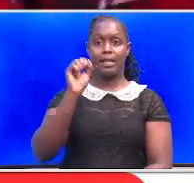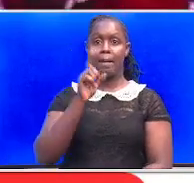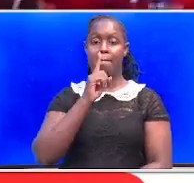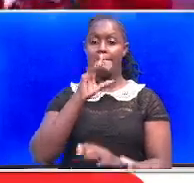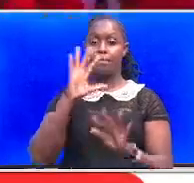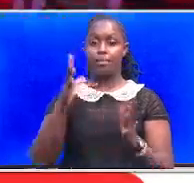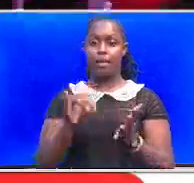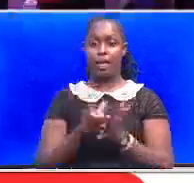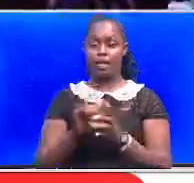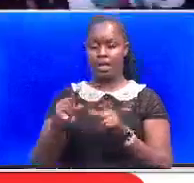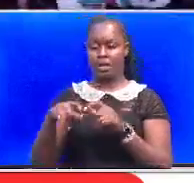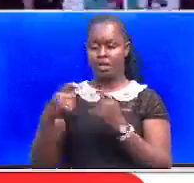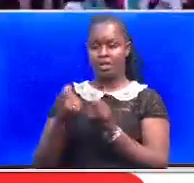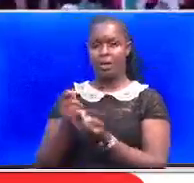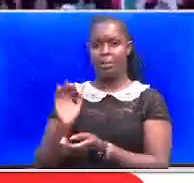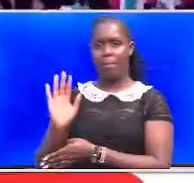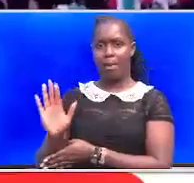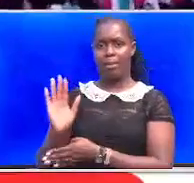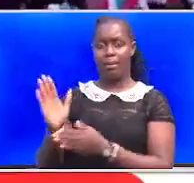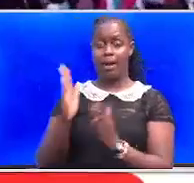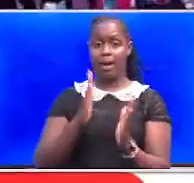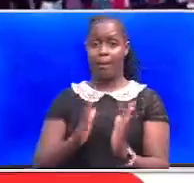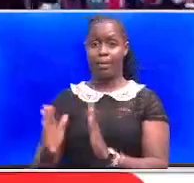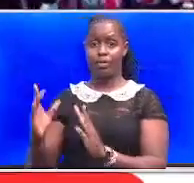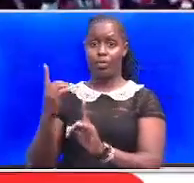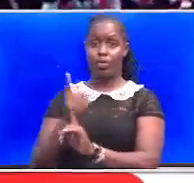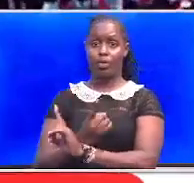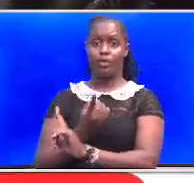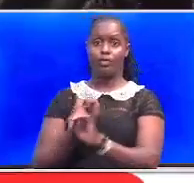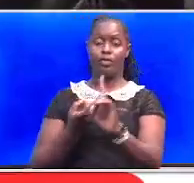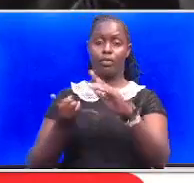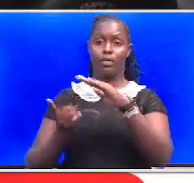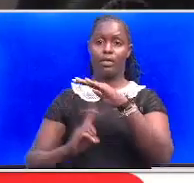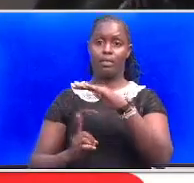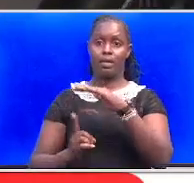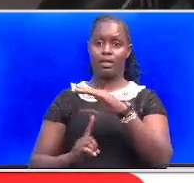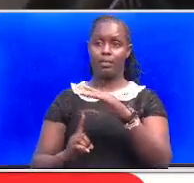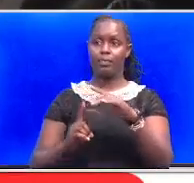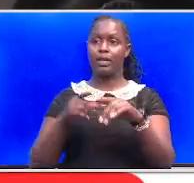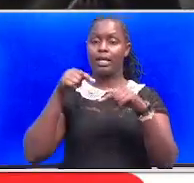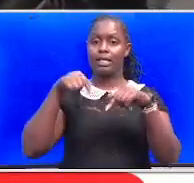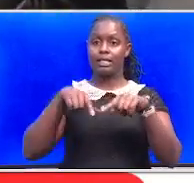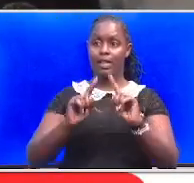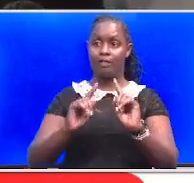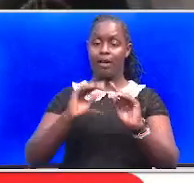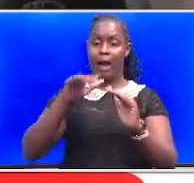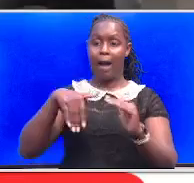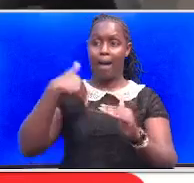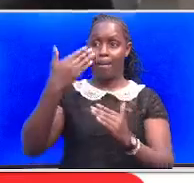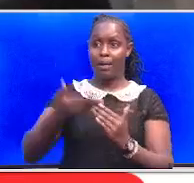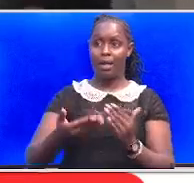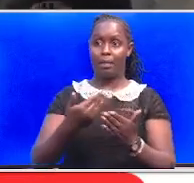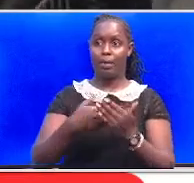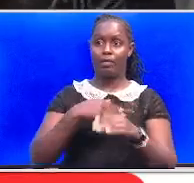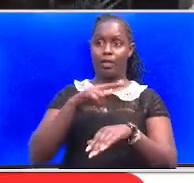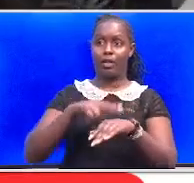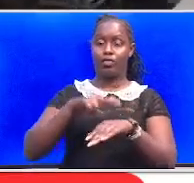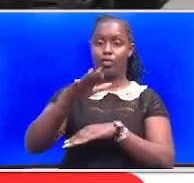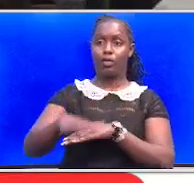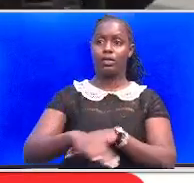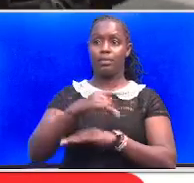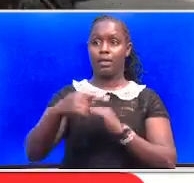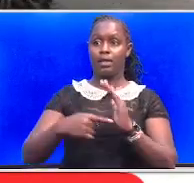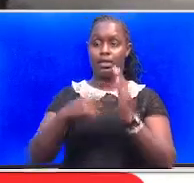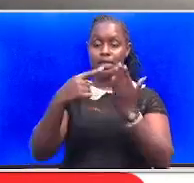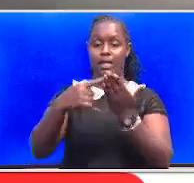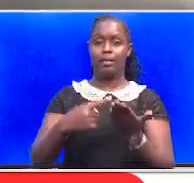Lady's delegation and plans were different from the ministry's. His appearance before the National Assembly comes after a debate escalated among